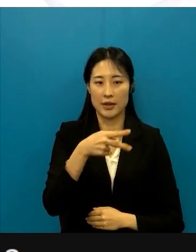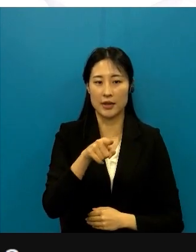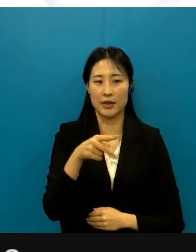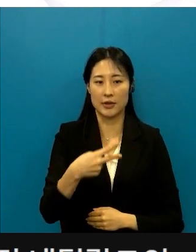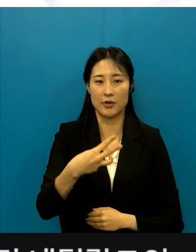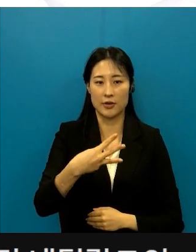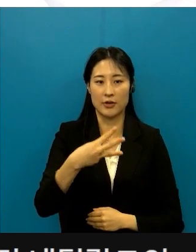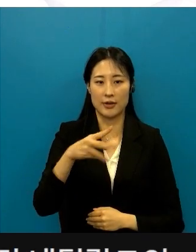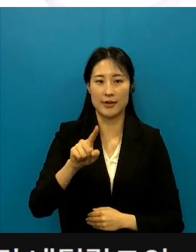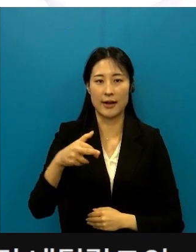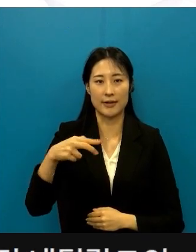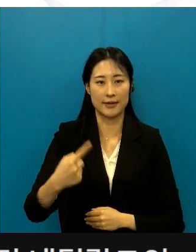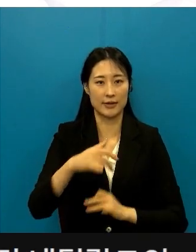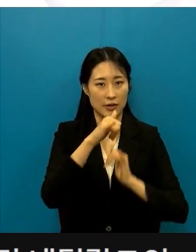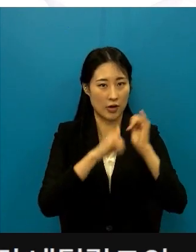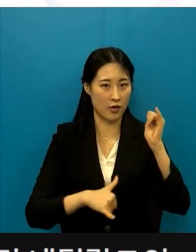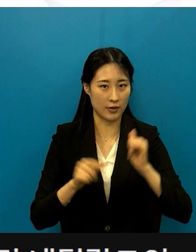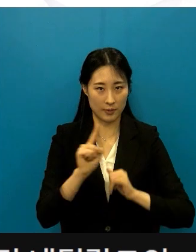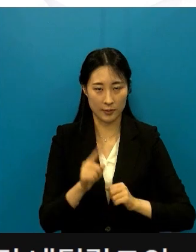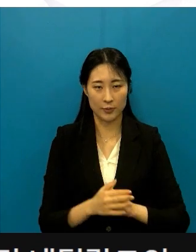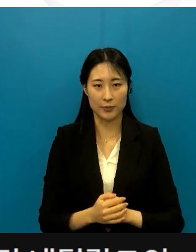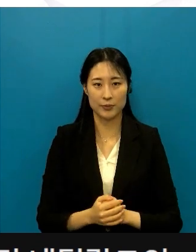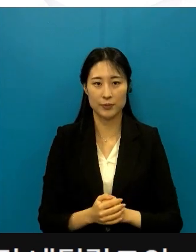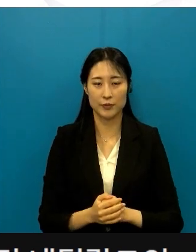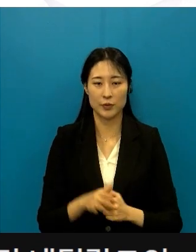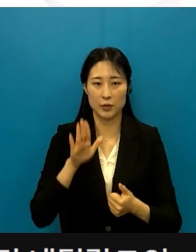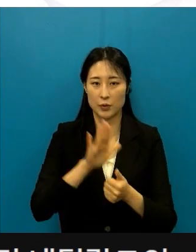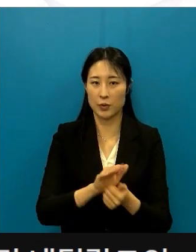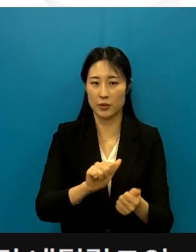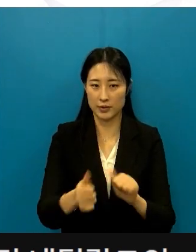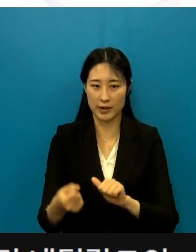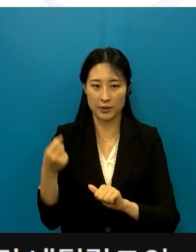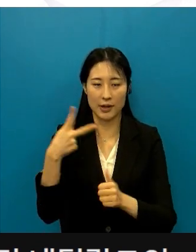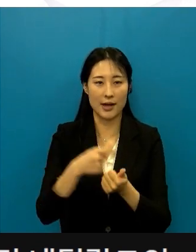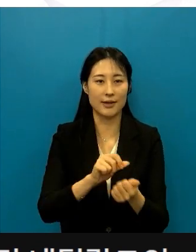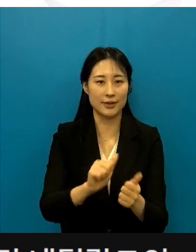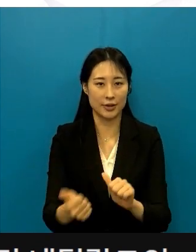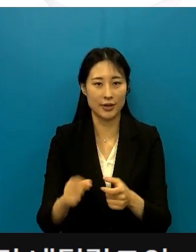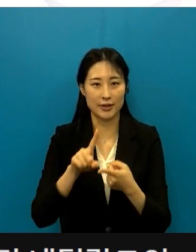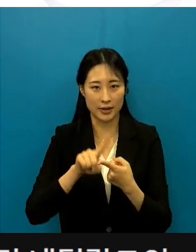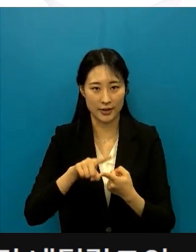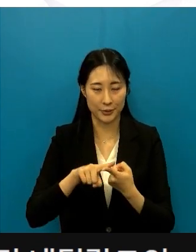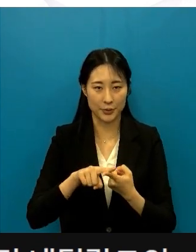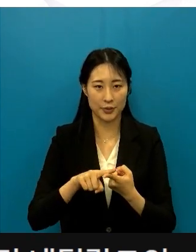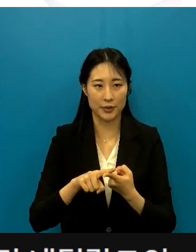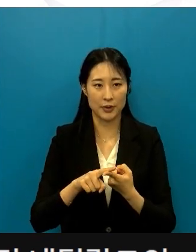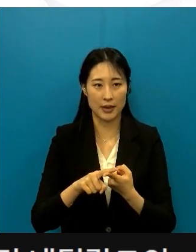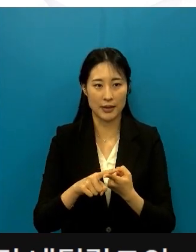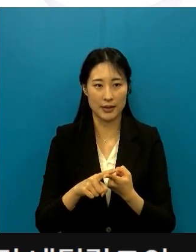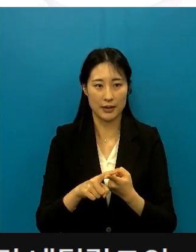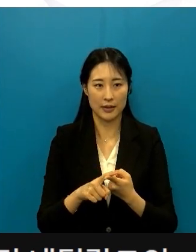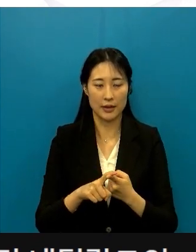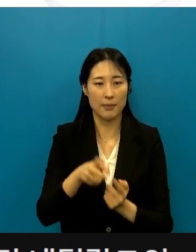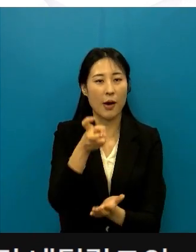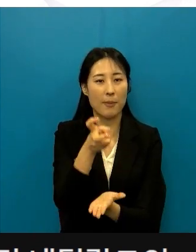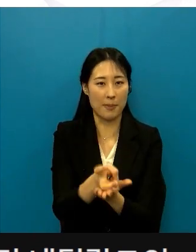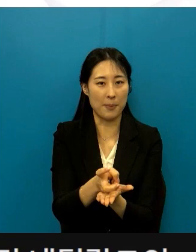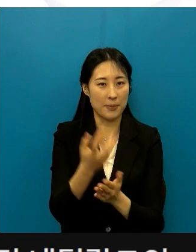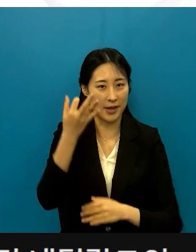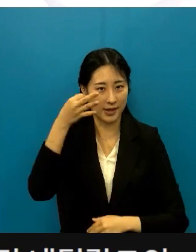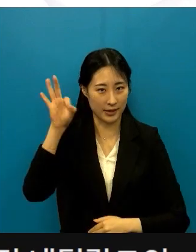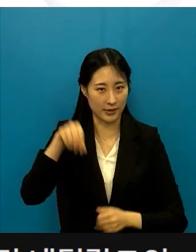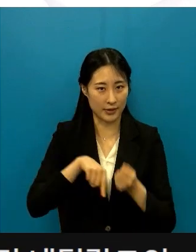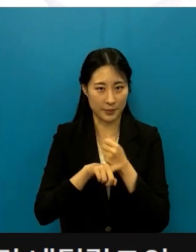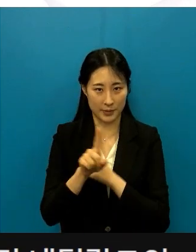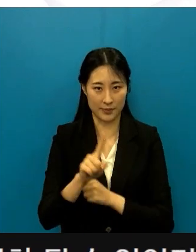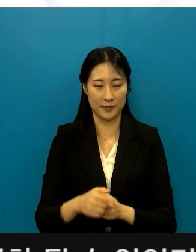and how it come to be legalized was based on the patient doctor-patient relationship. How this came to